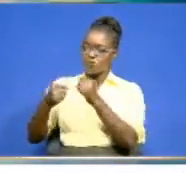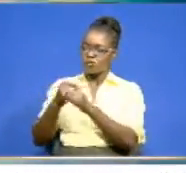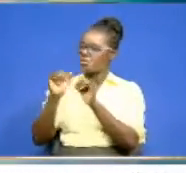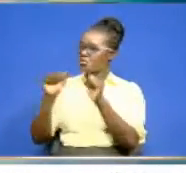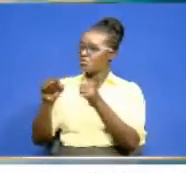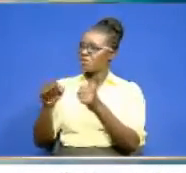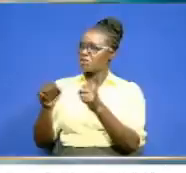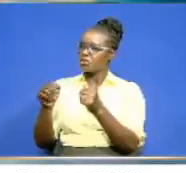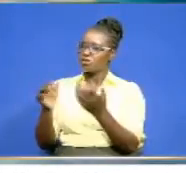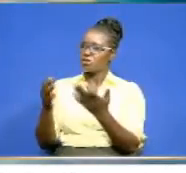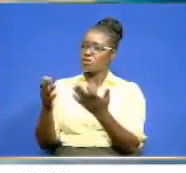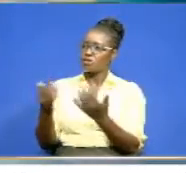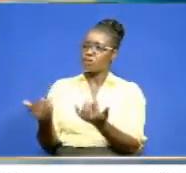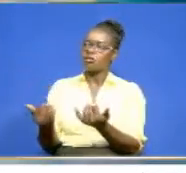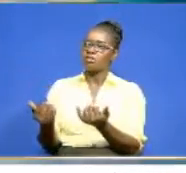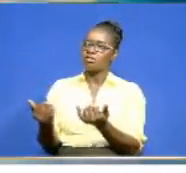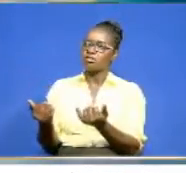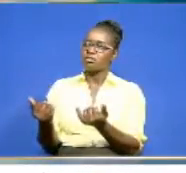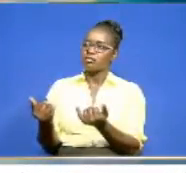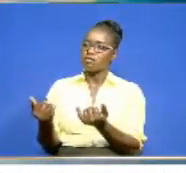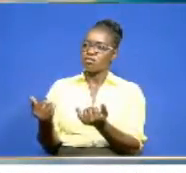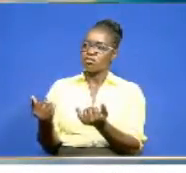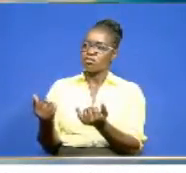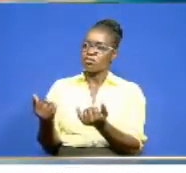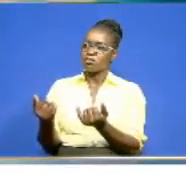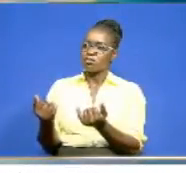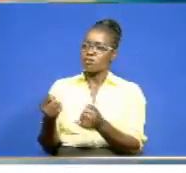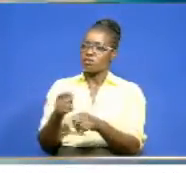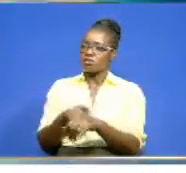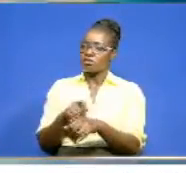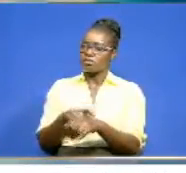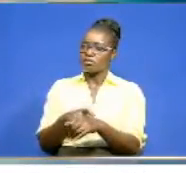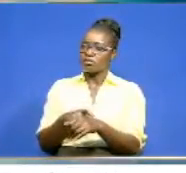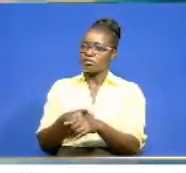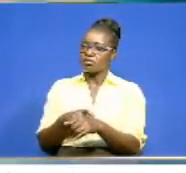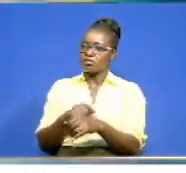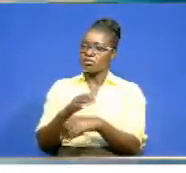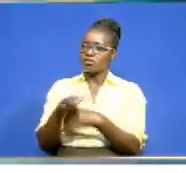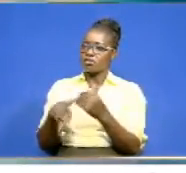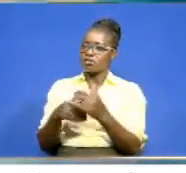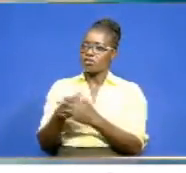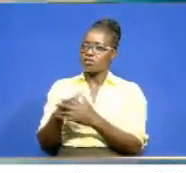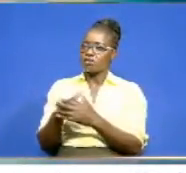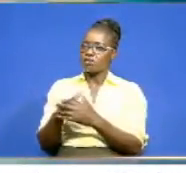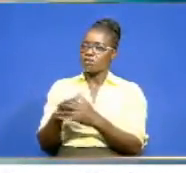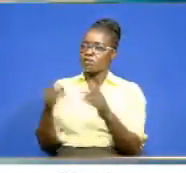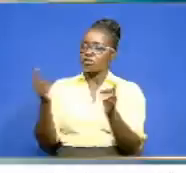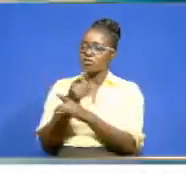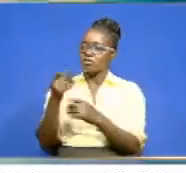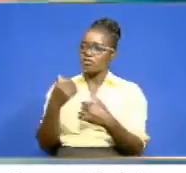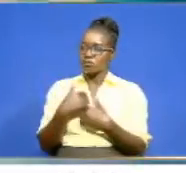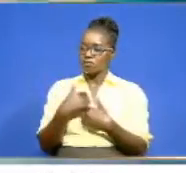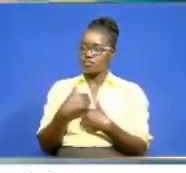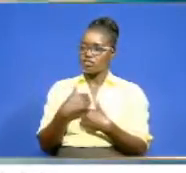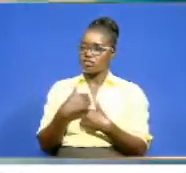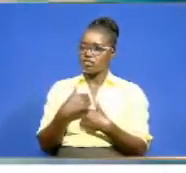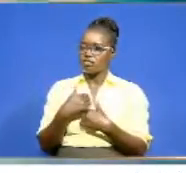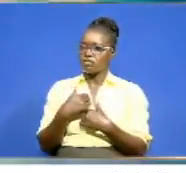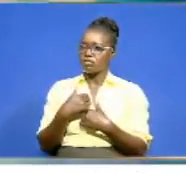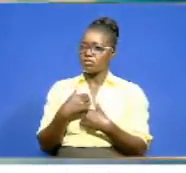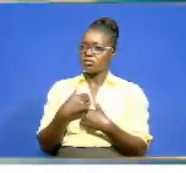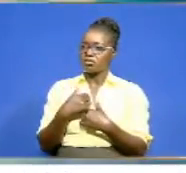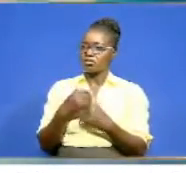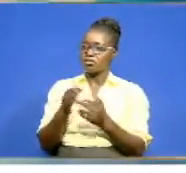At this moment, it is time that whatever differences we have as a basketball stakeholders, we put them